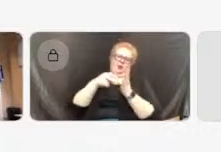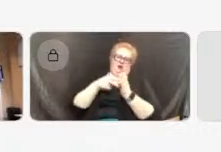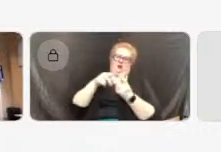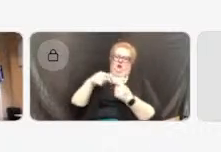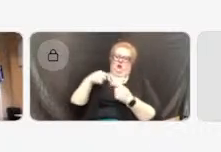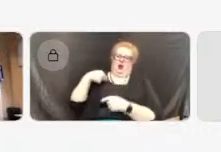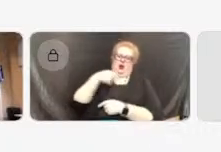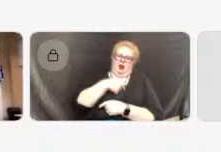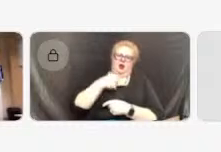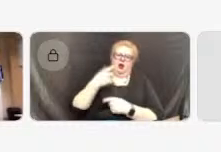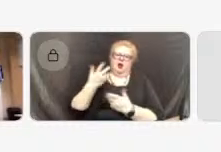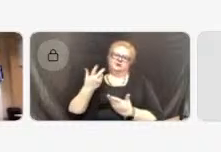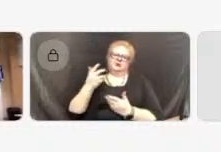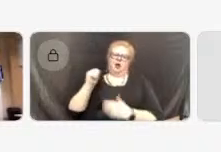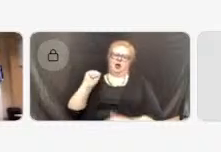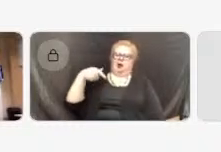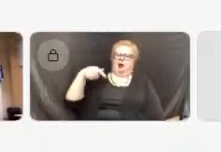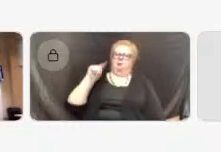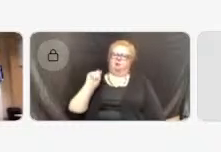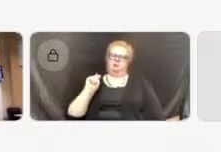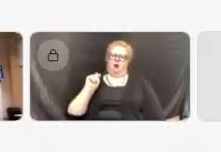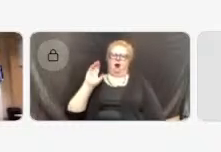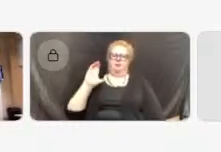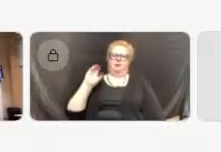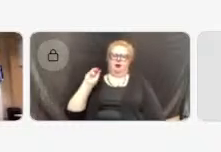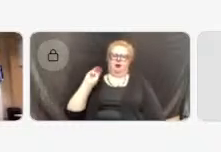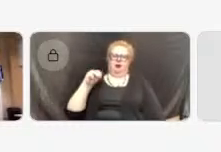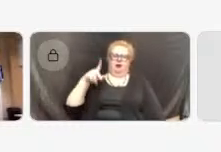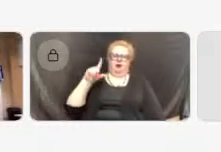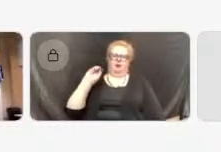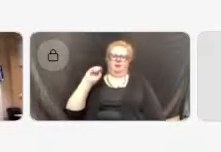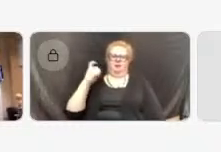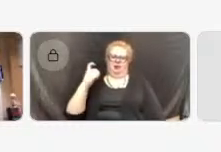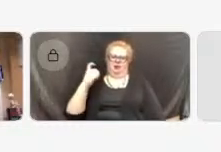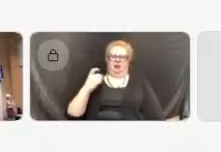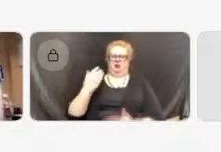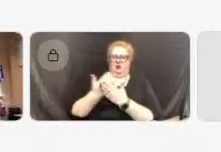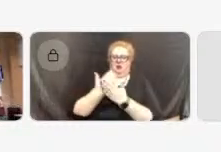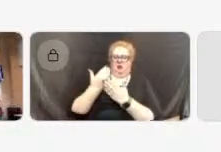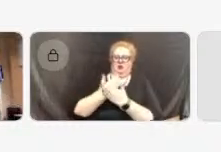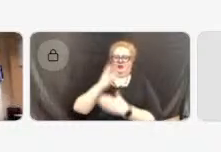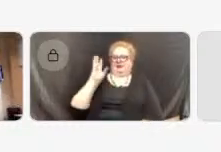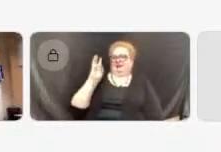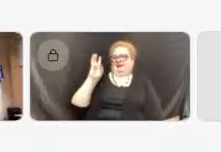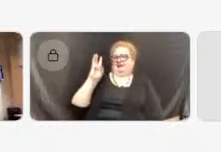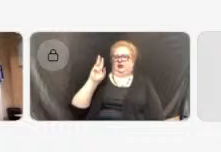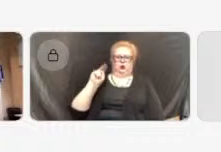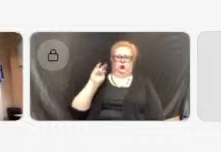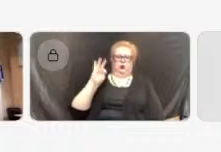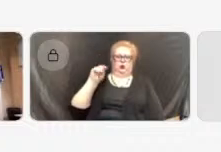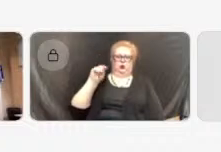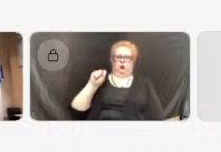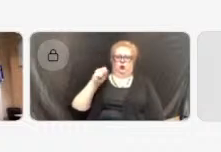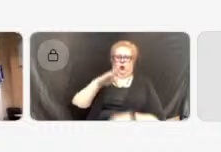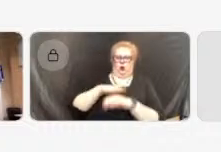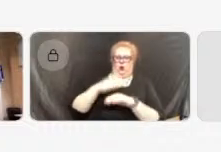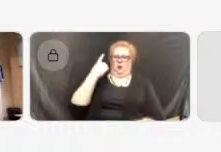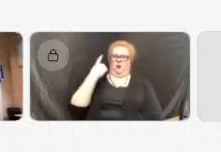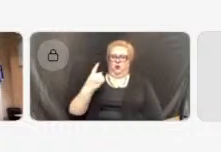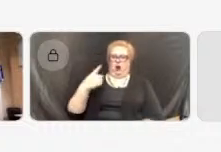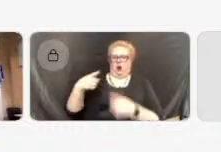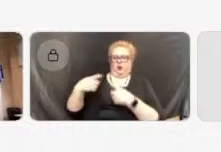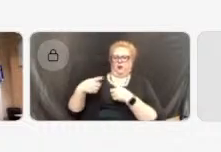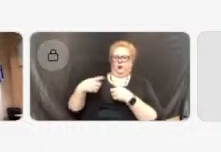an apartment complex, all 6 new units on a corner, which is going to